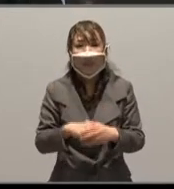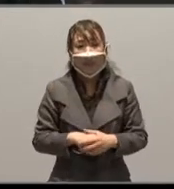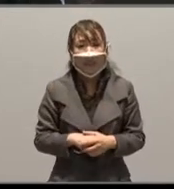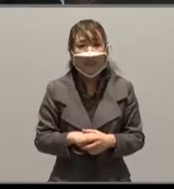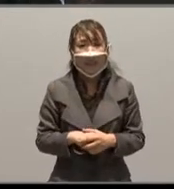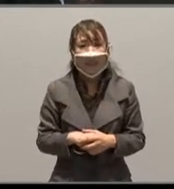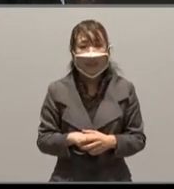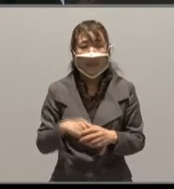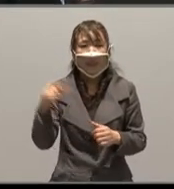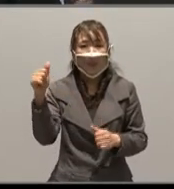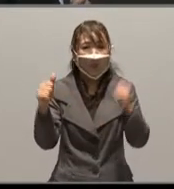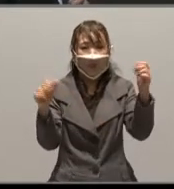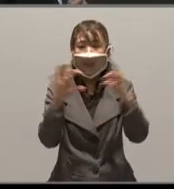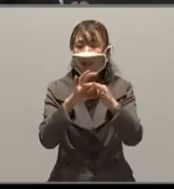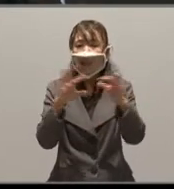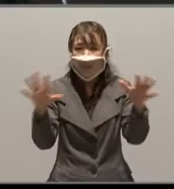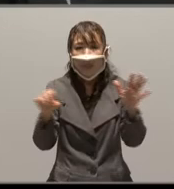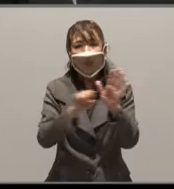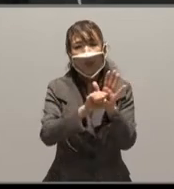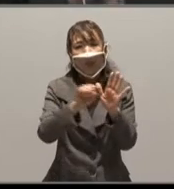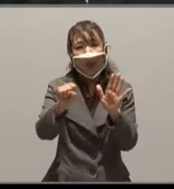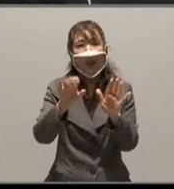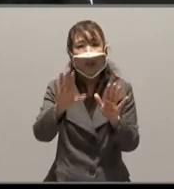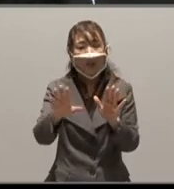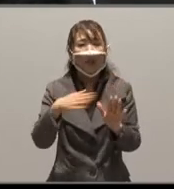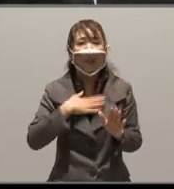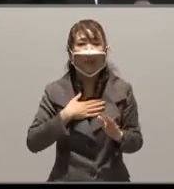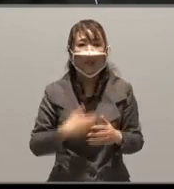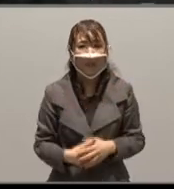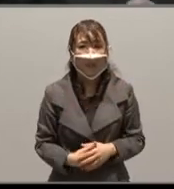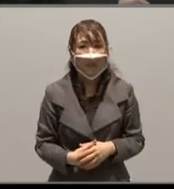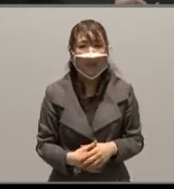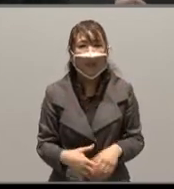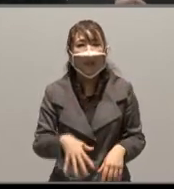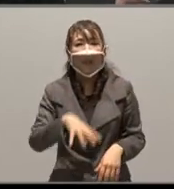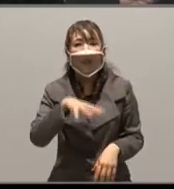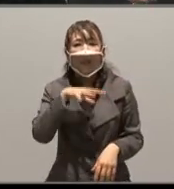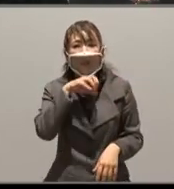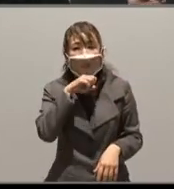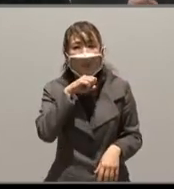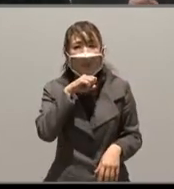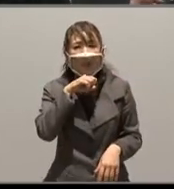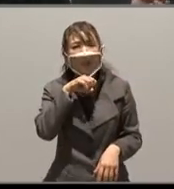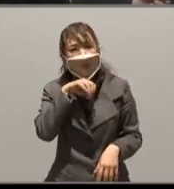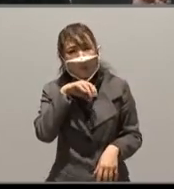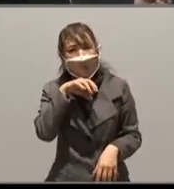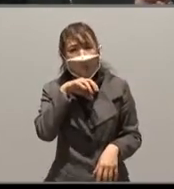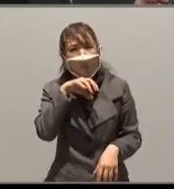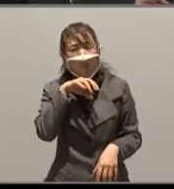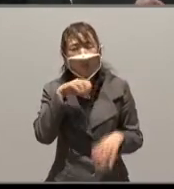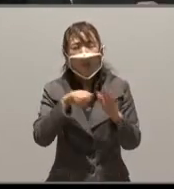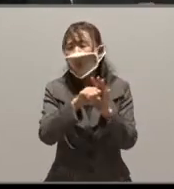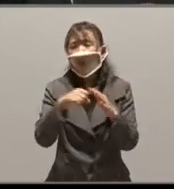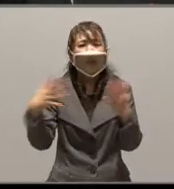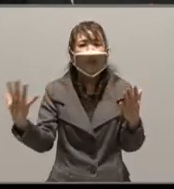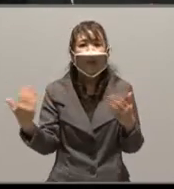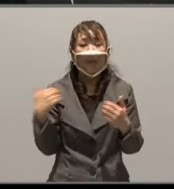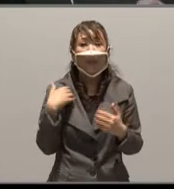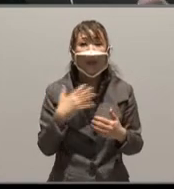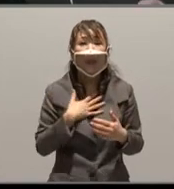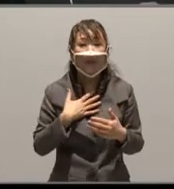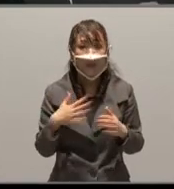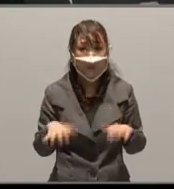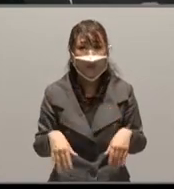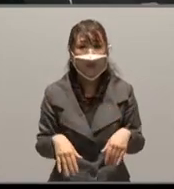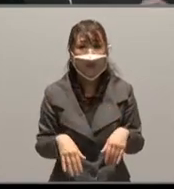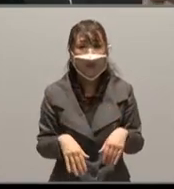And this is female nurses. Again, impact crosses the gender divide. And